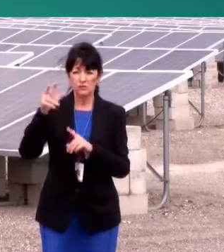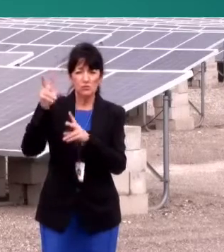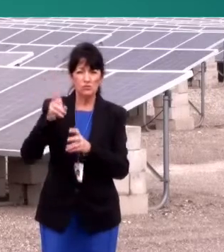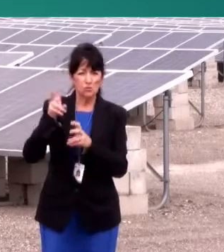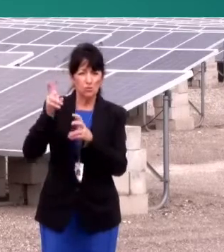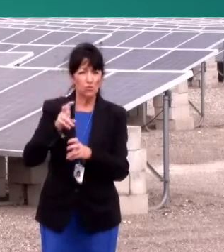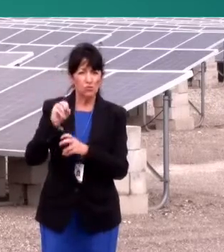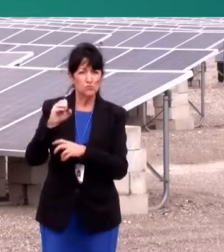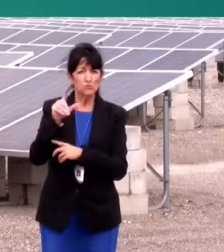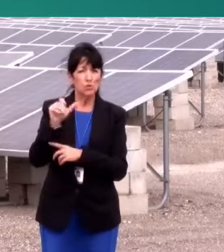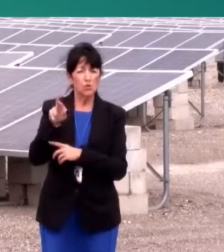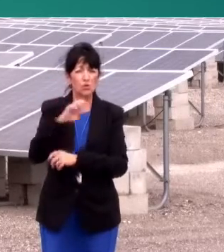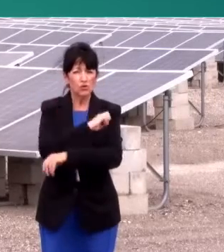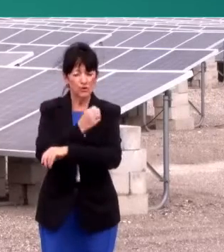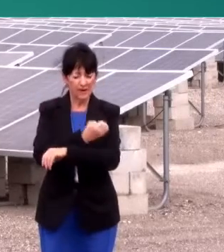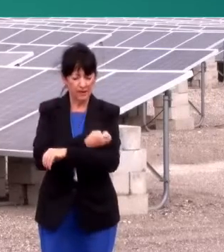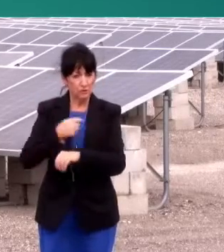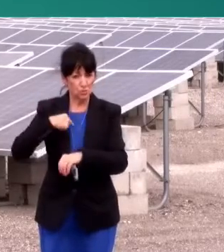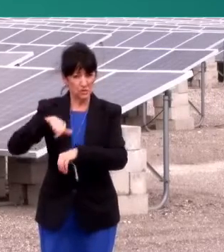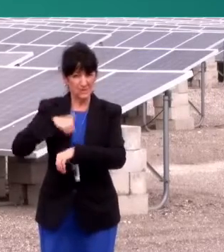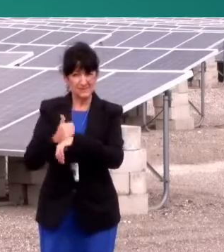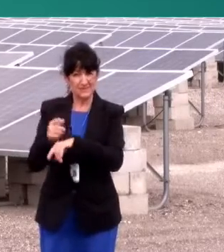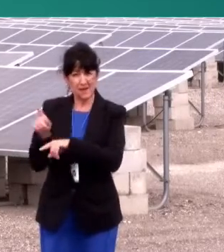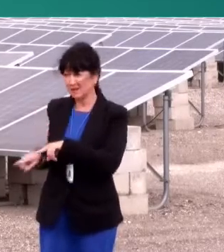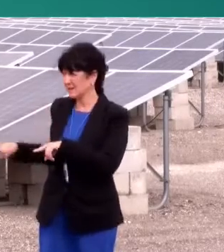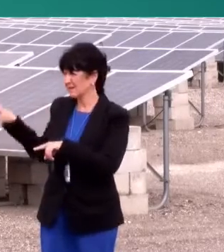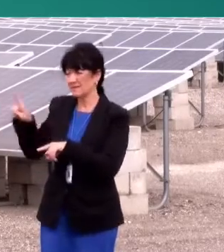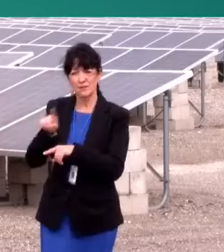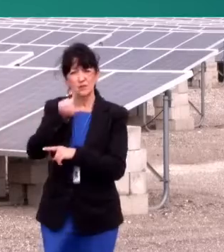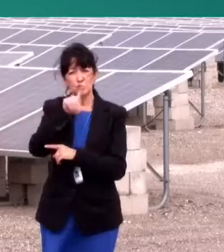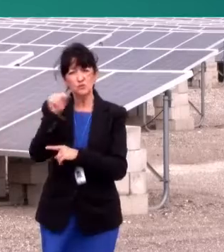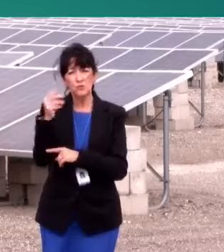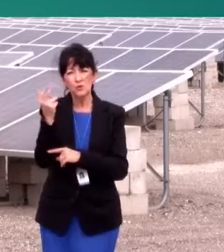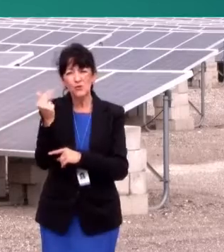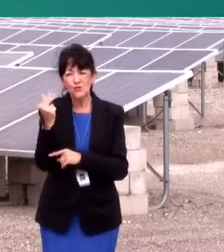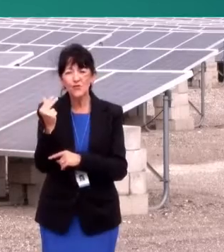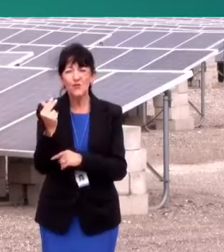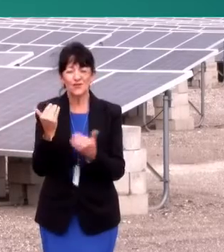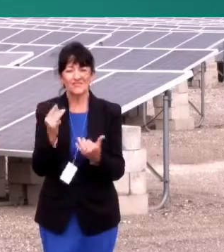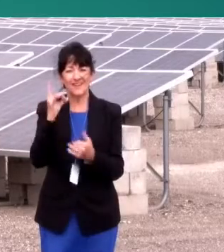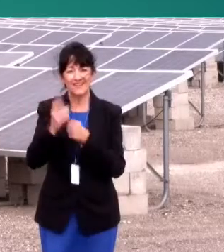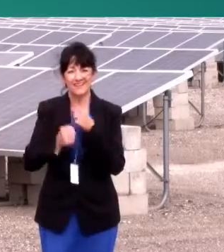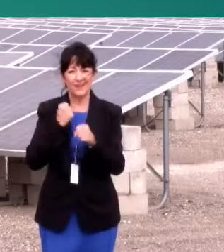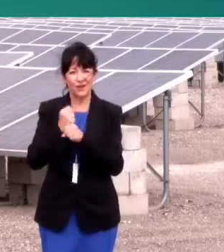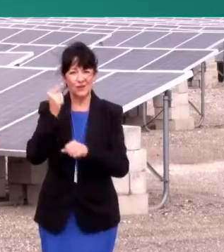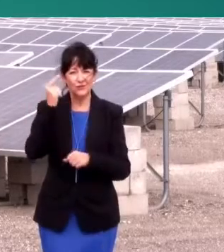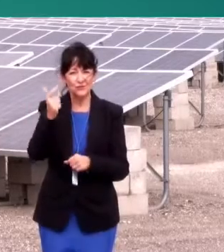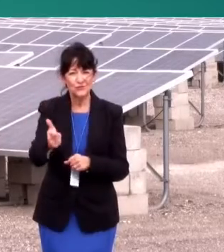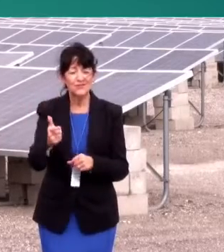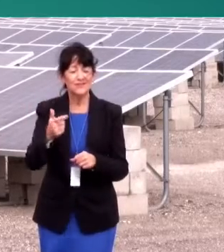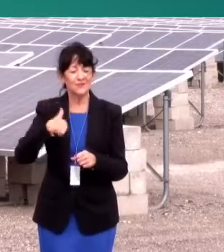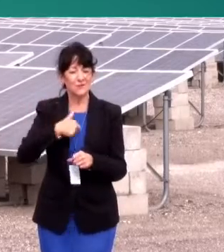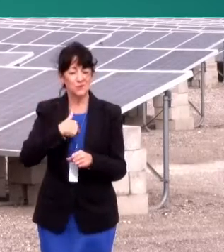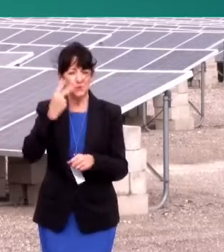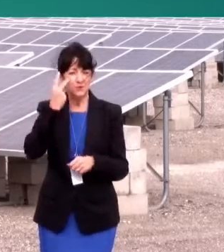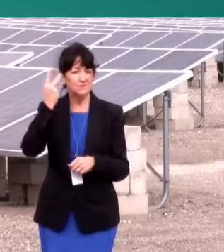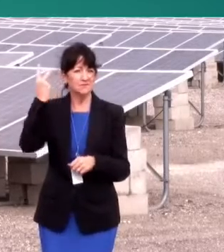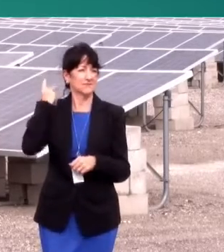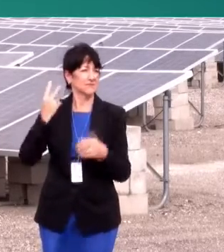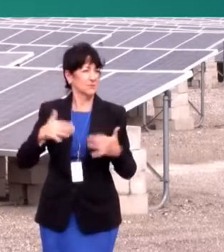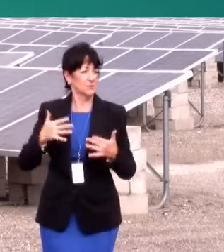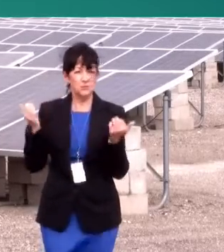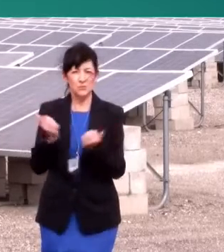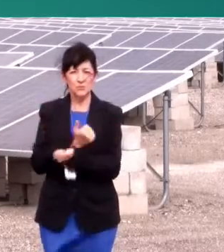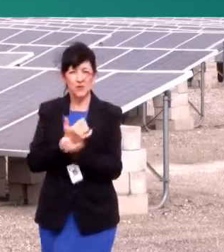in 2013, so 8 years ago. So it's great to come back here 8 years later and reflect on all that has happened in the nation and in the